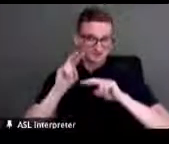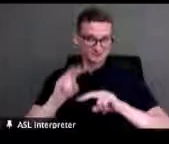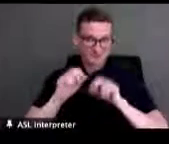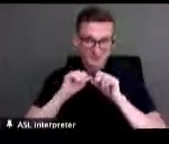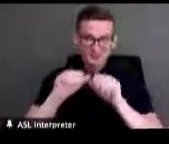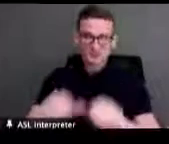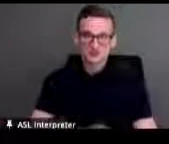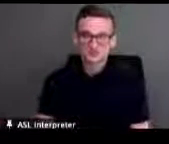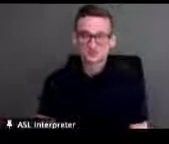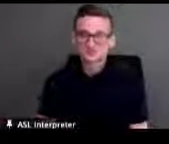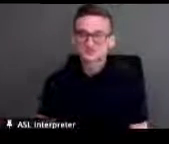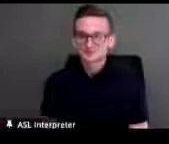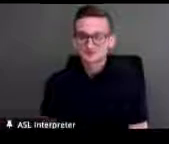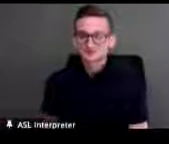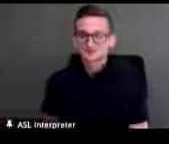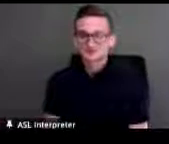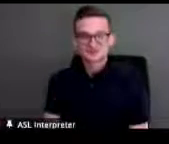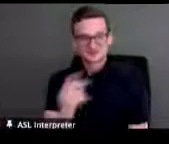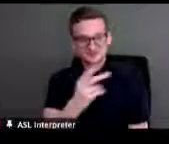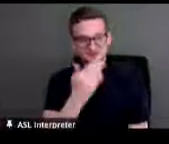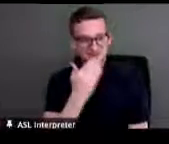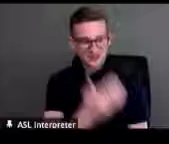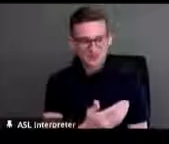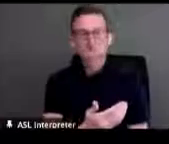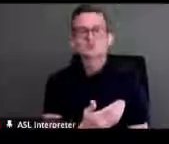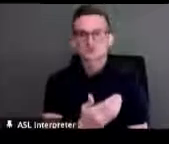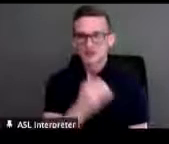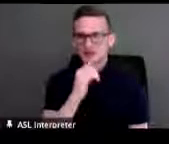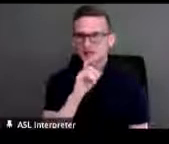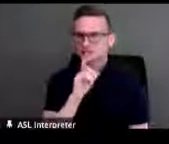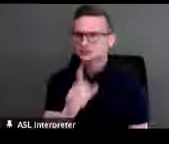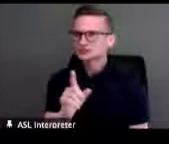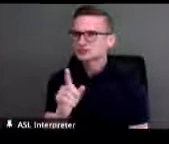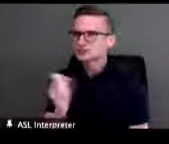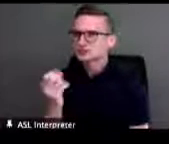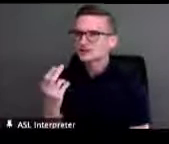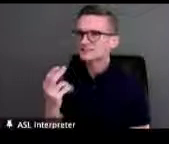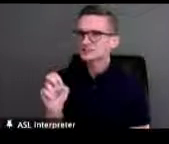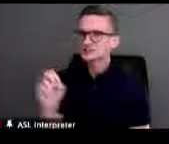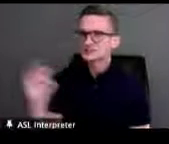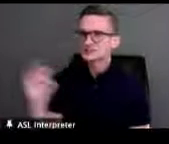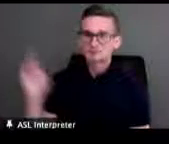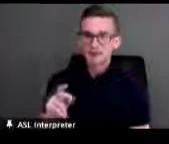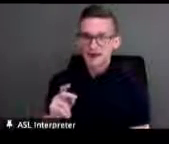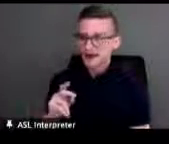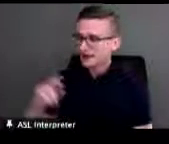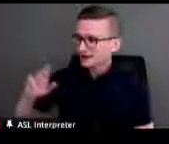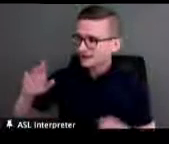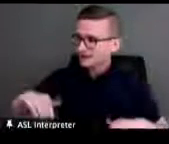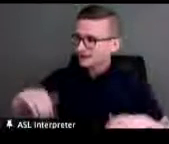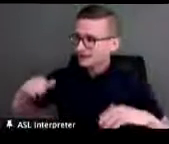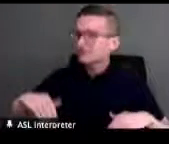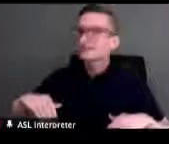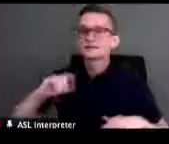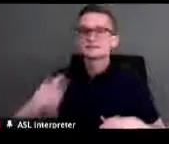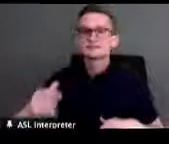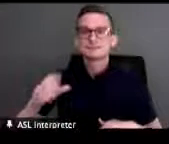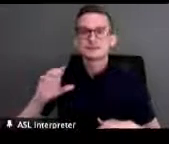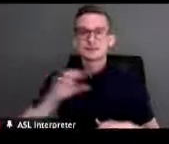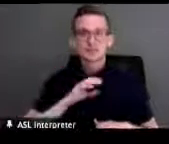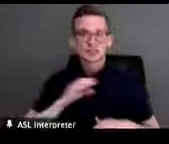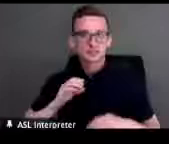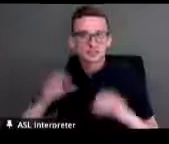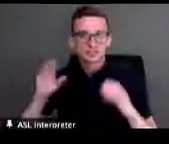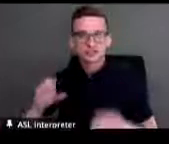you. All right, thank you. Not sure if she's back, but let's go to Commissioner Sarah Sadwani,